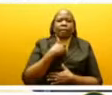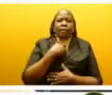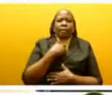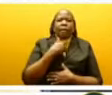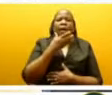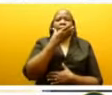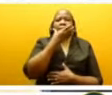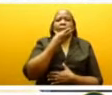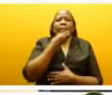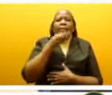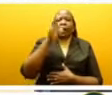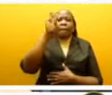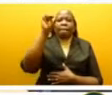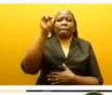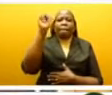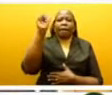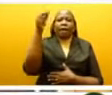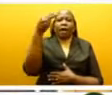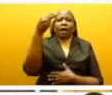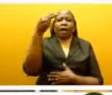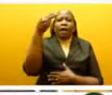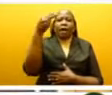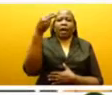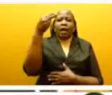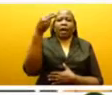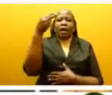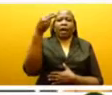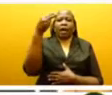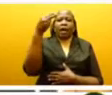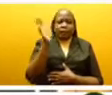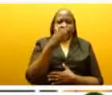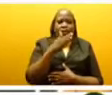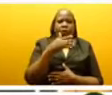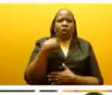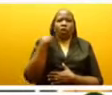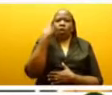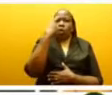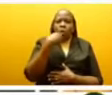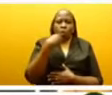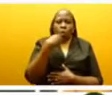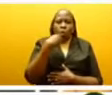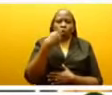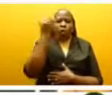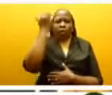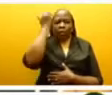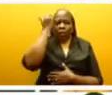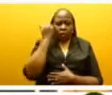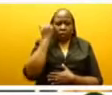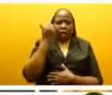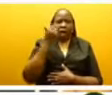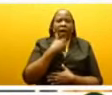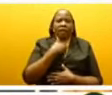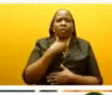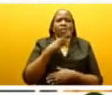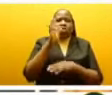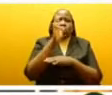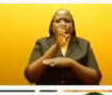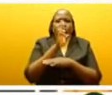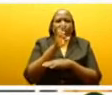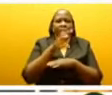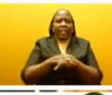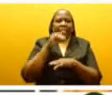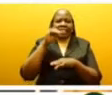Mr. Mahat Somane, who the court has already found a fairly useful man